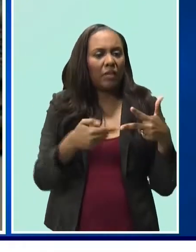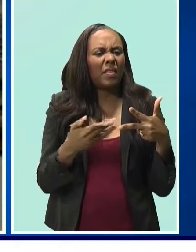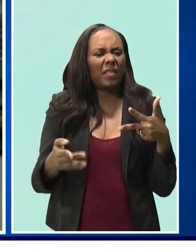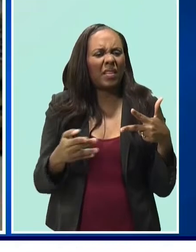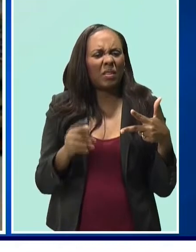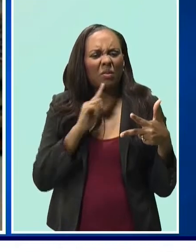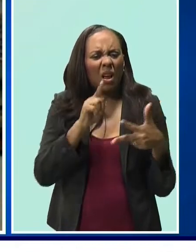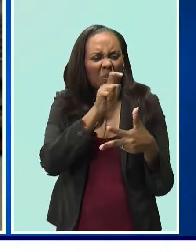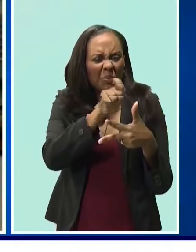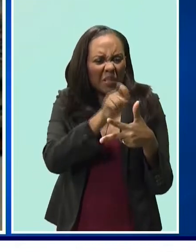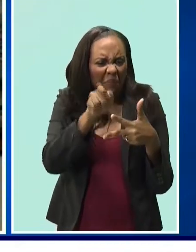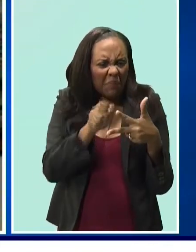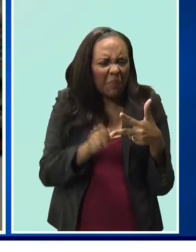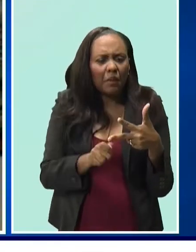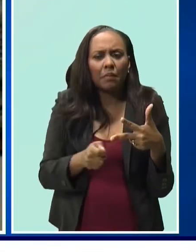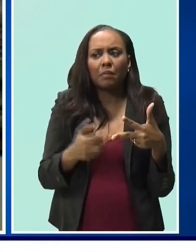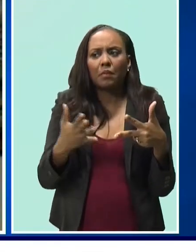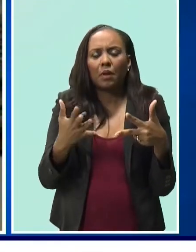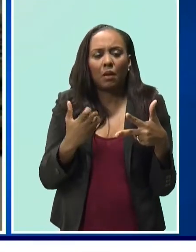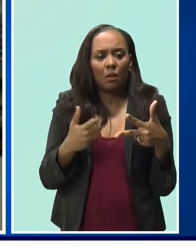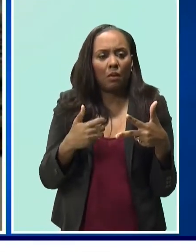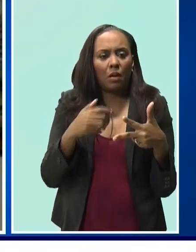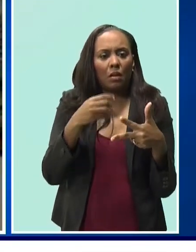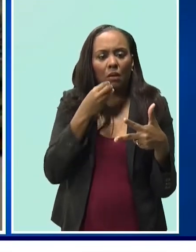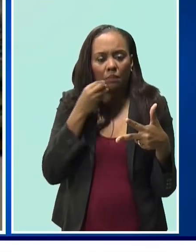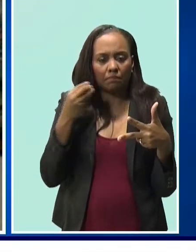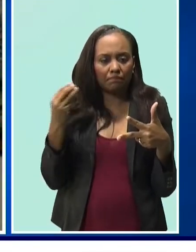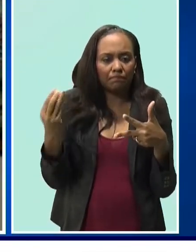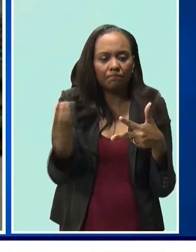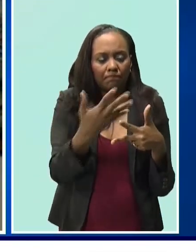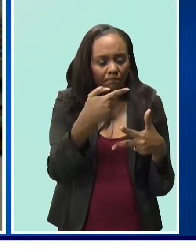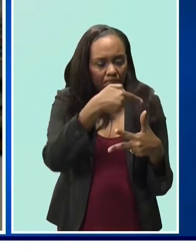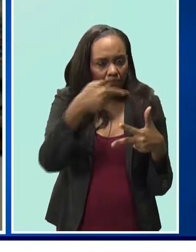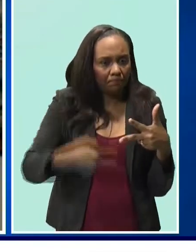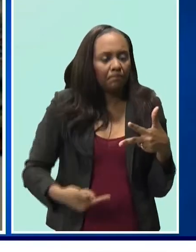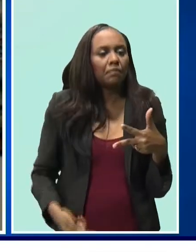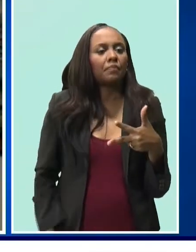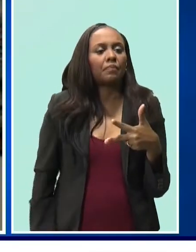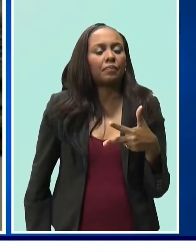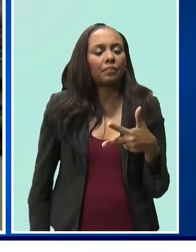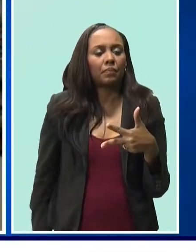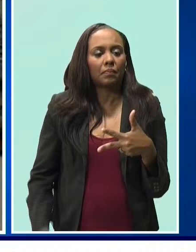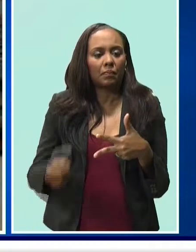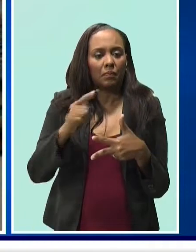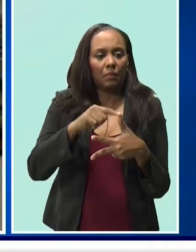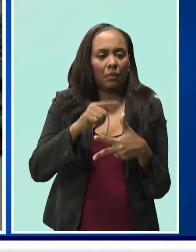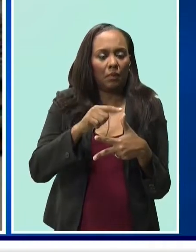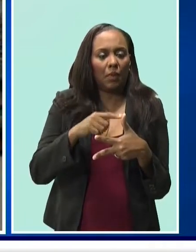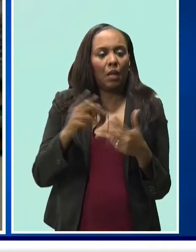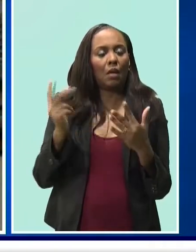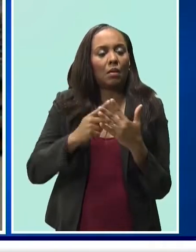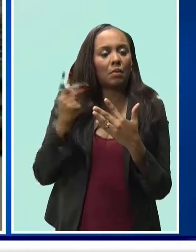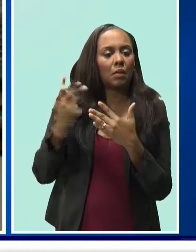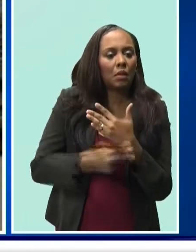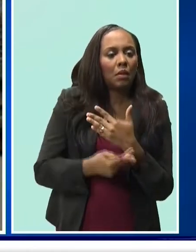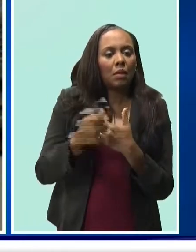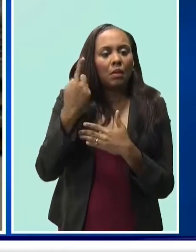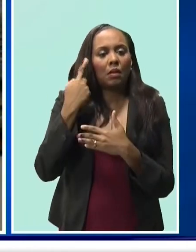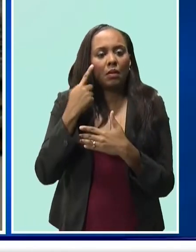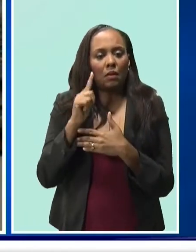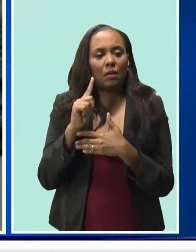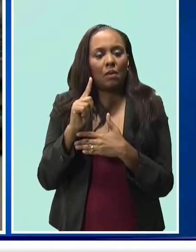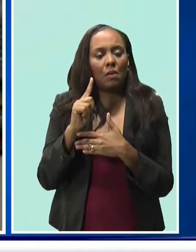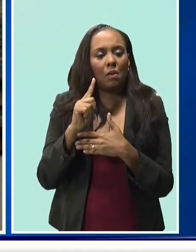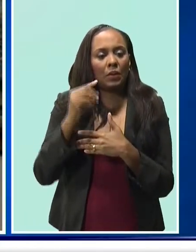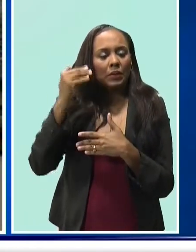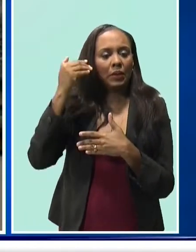I wanted to let the public of Barbados know that we are developing and rolling out. One is an outreach program for